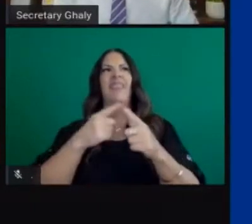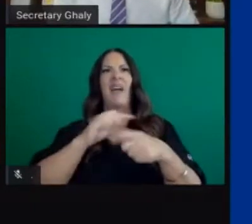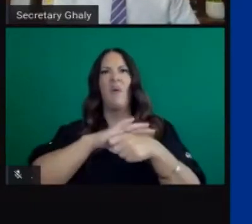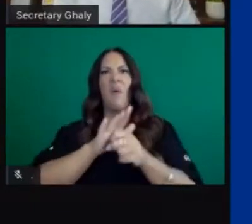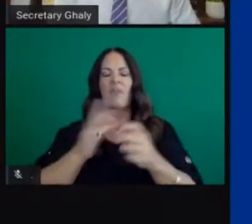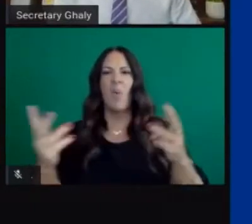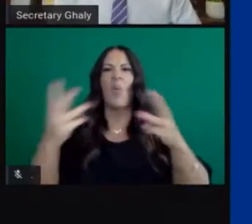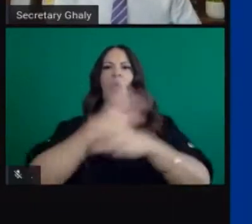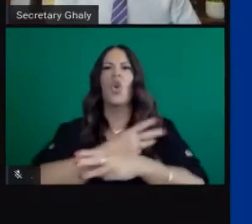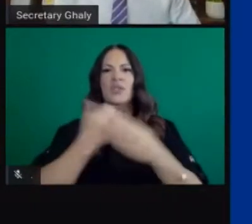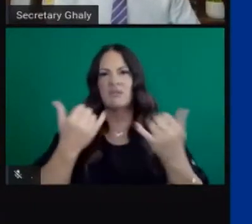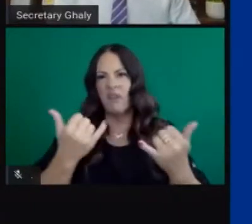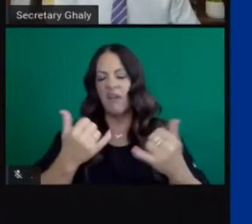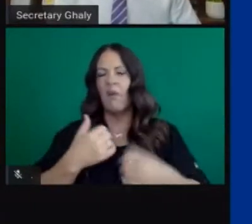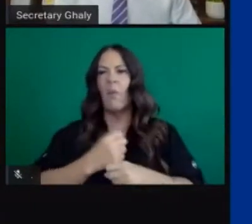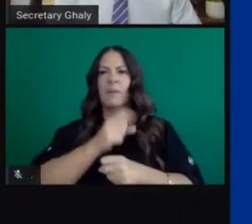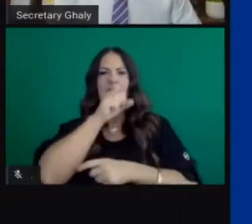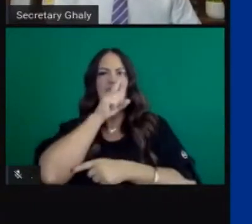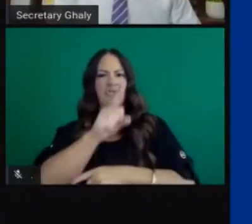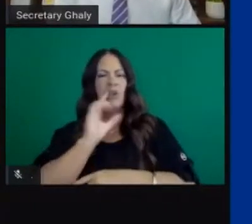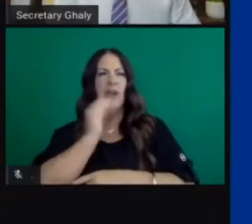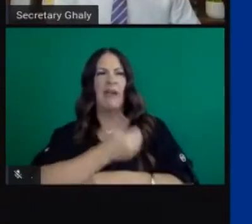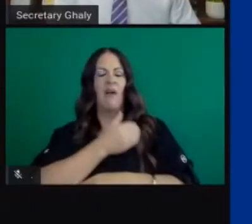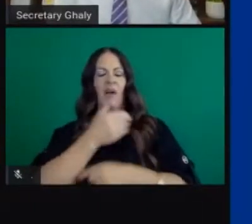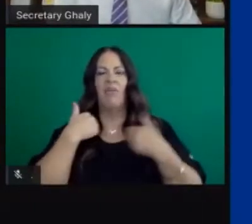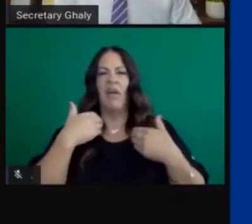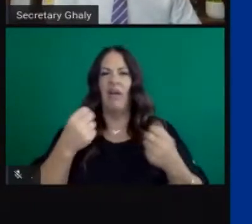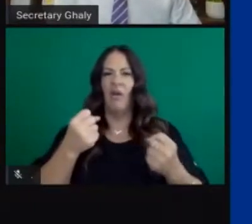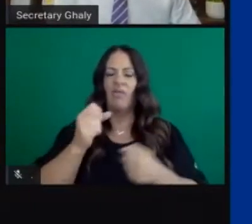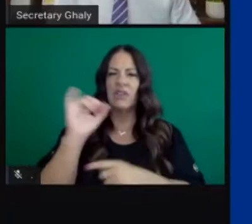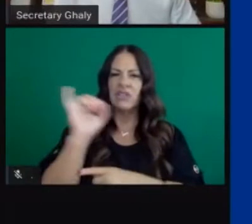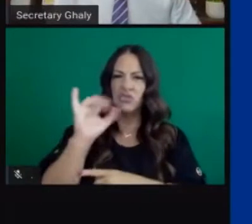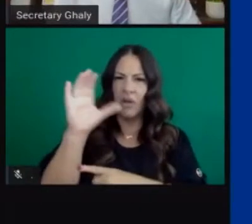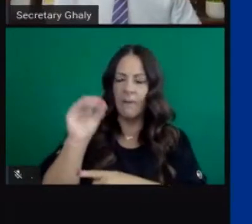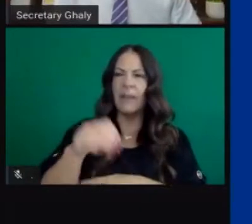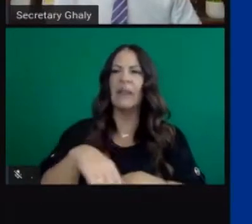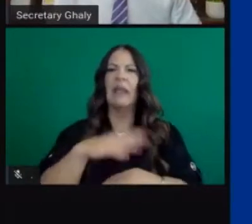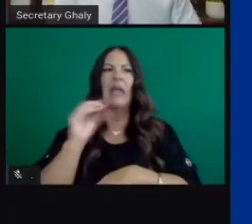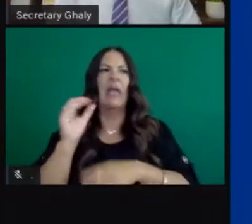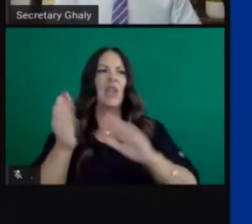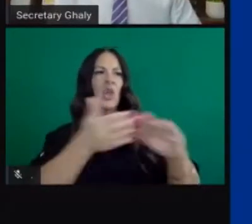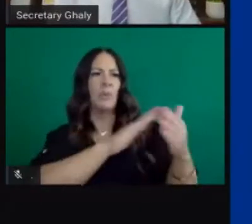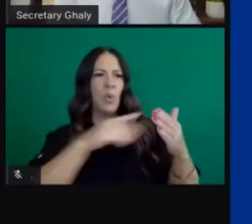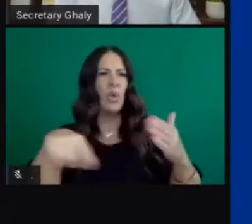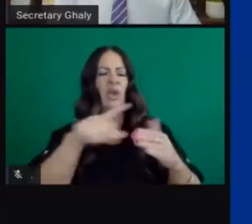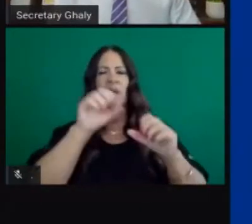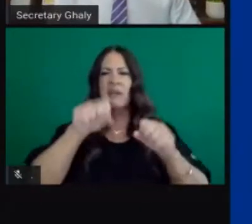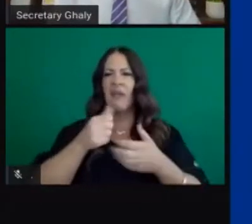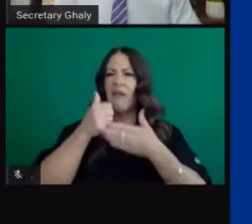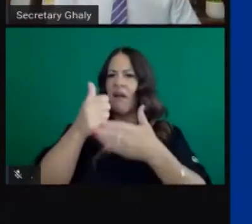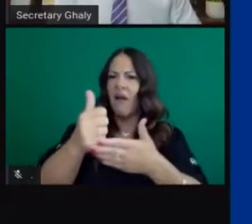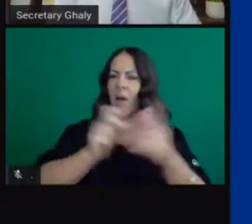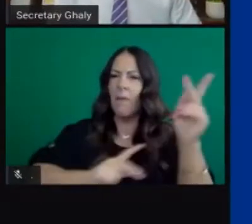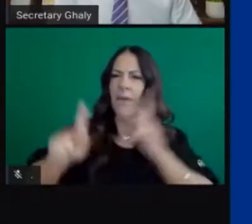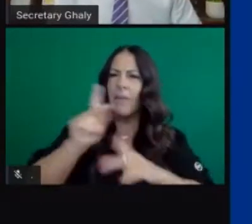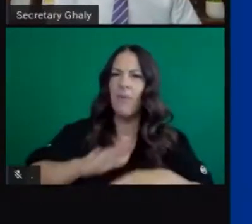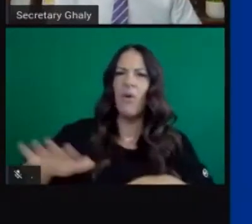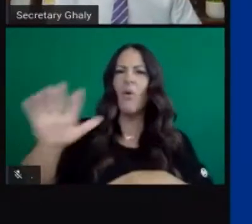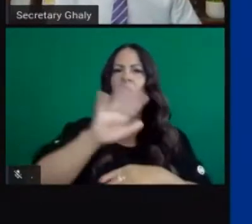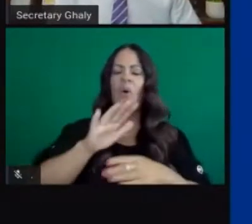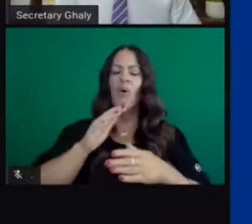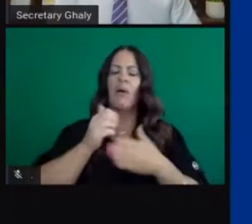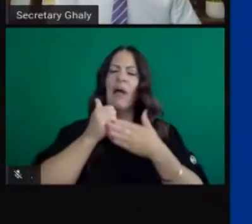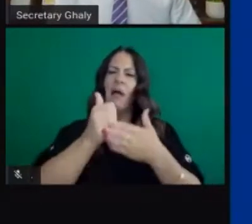our health plans and our communities were well poised to address behavioral health challenges overall,